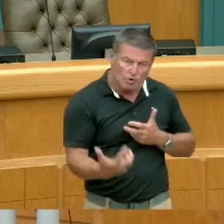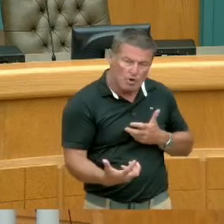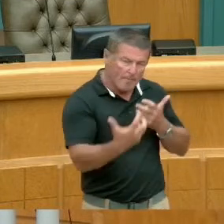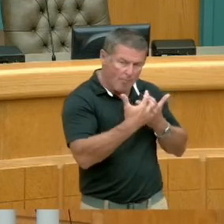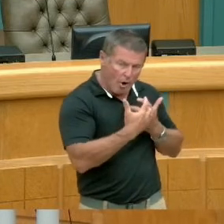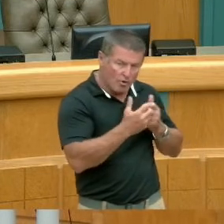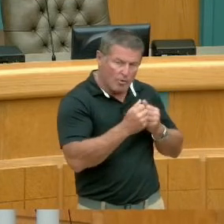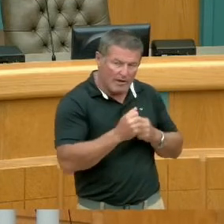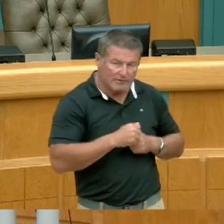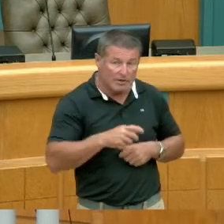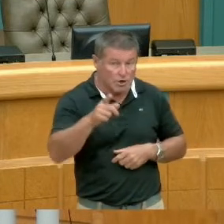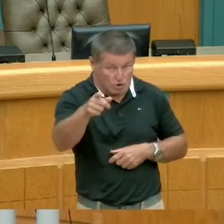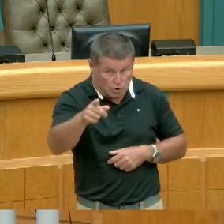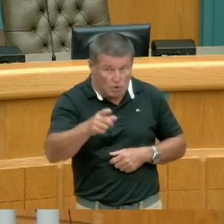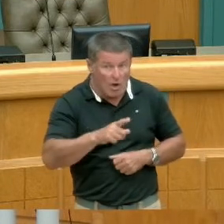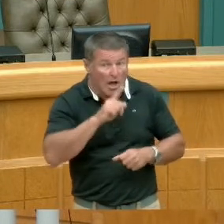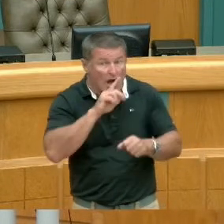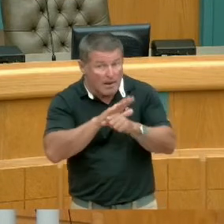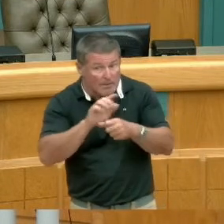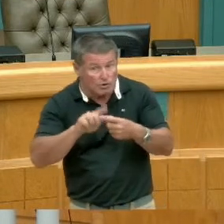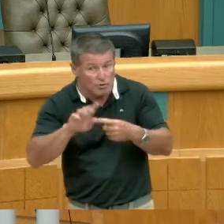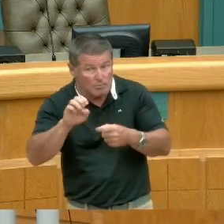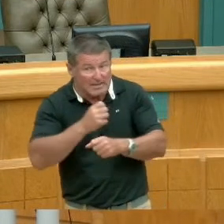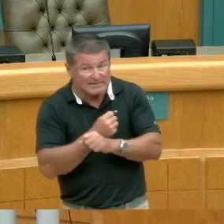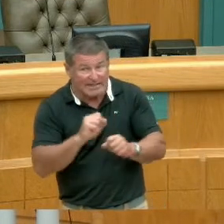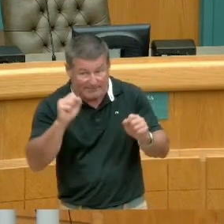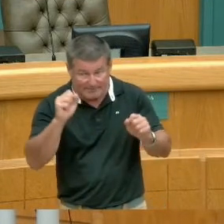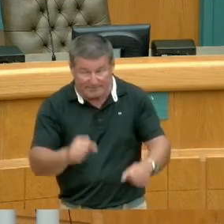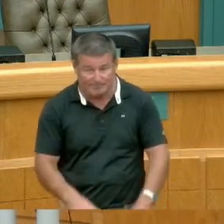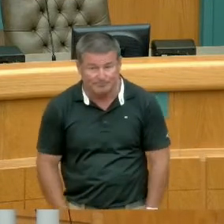your commitment to staying safe and healthy. Mr. Zanoni.